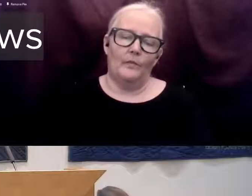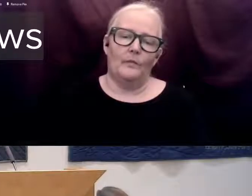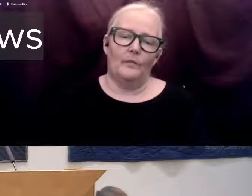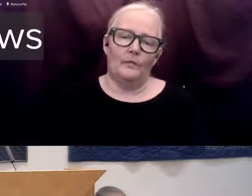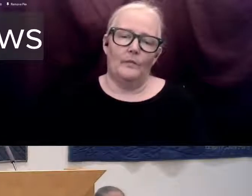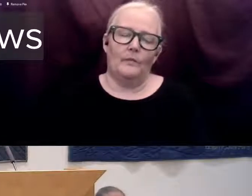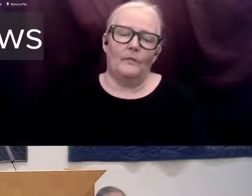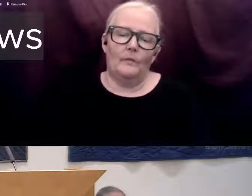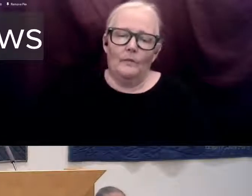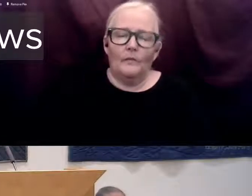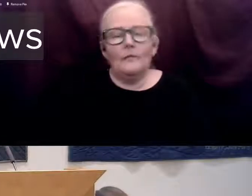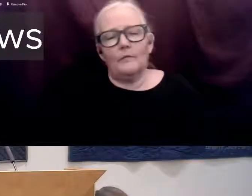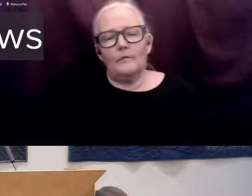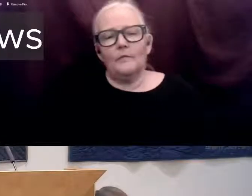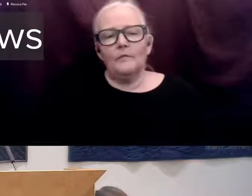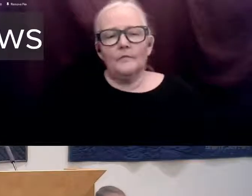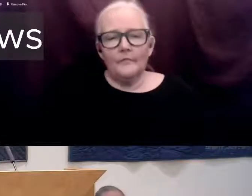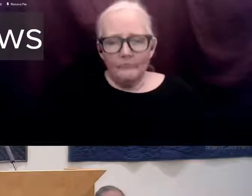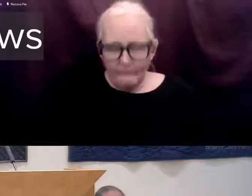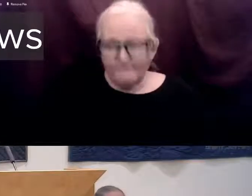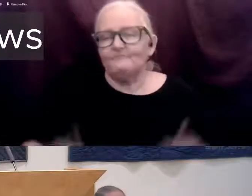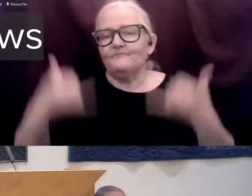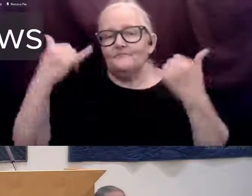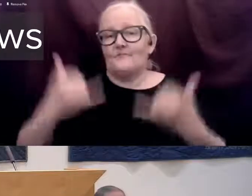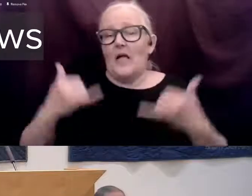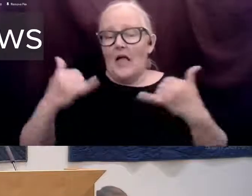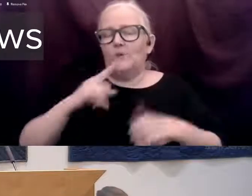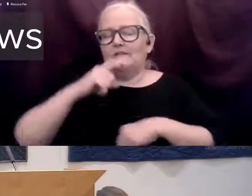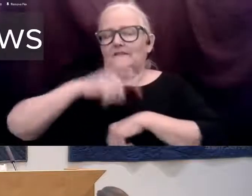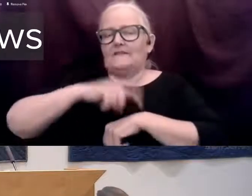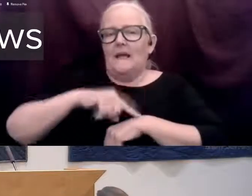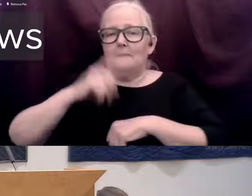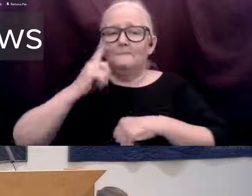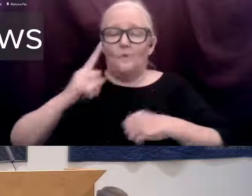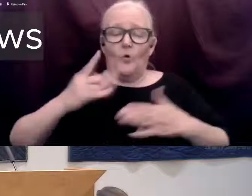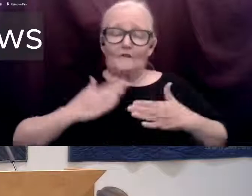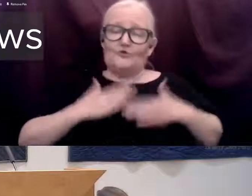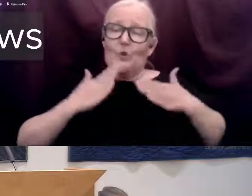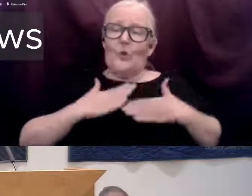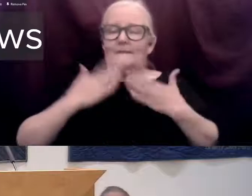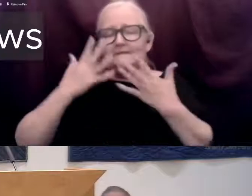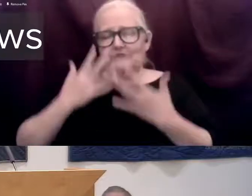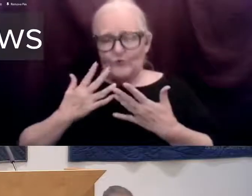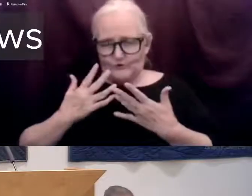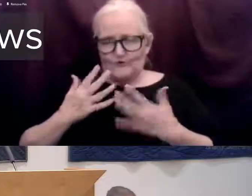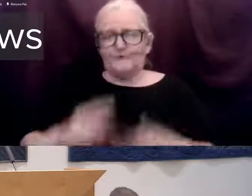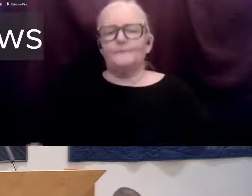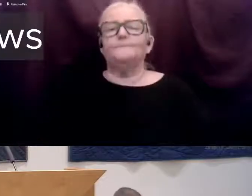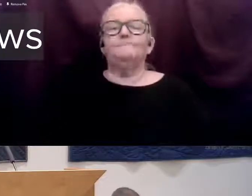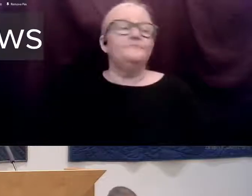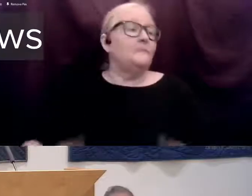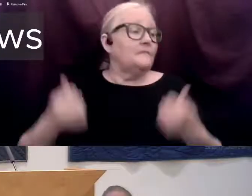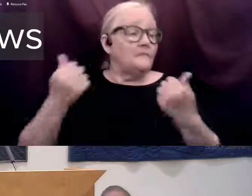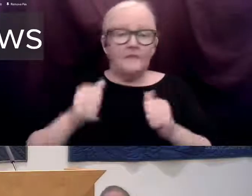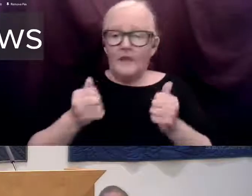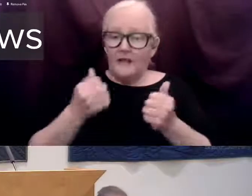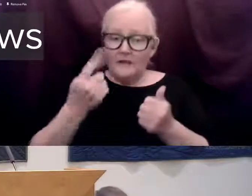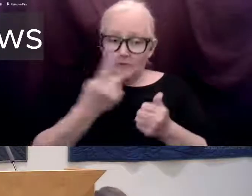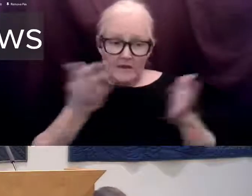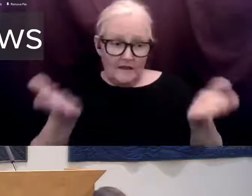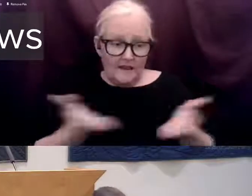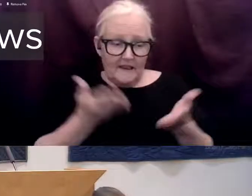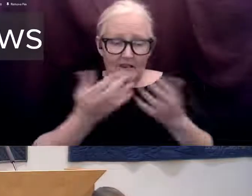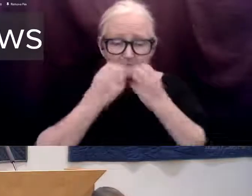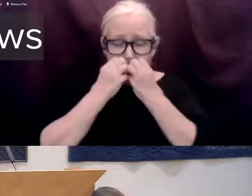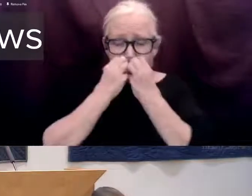So it's now time for joys and sorrows, and I invite anyone who has something precious to share to come